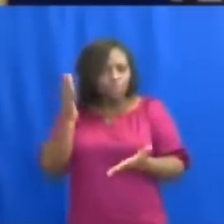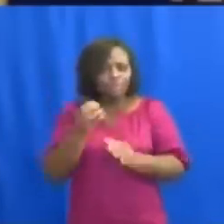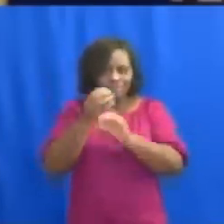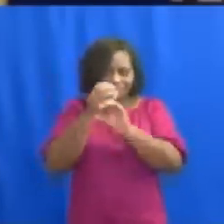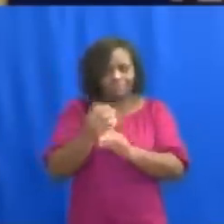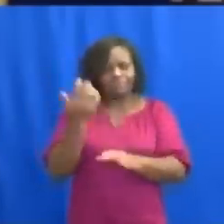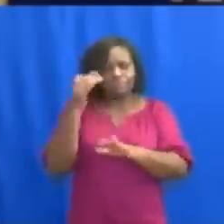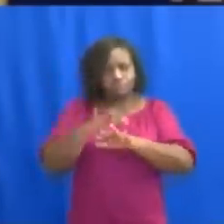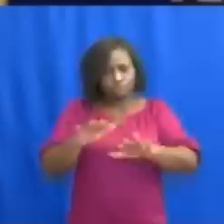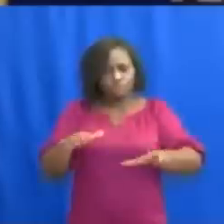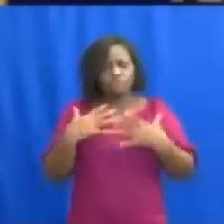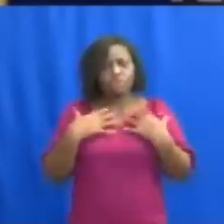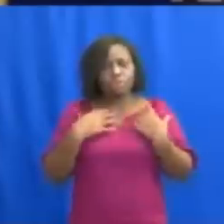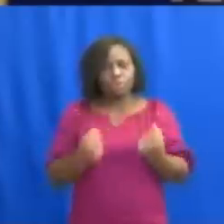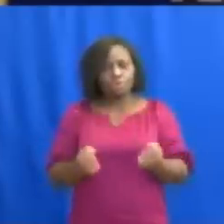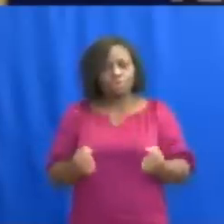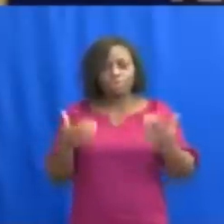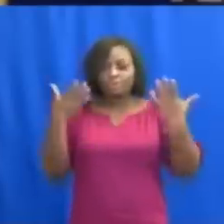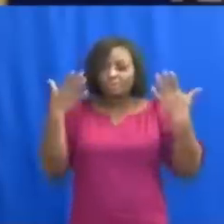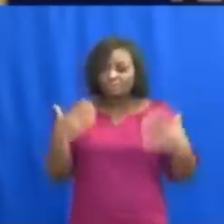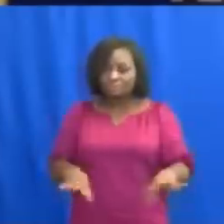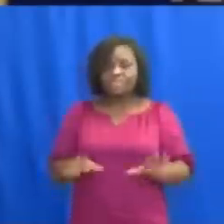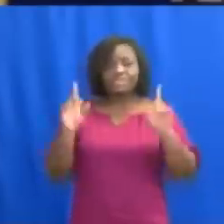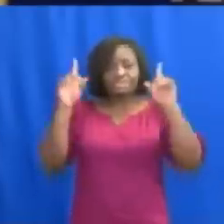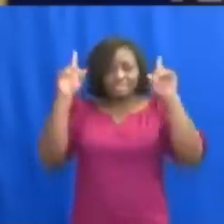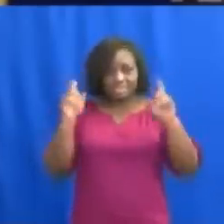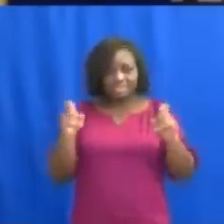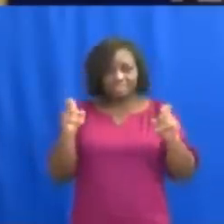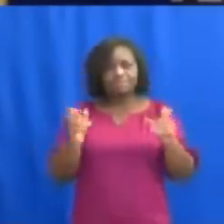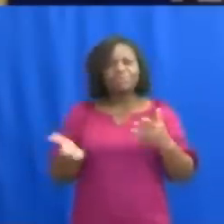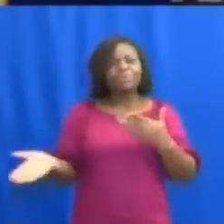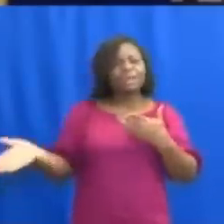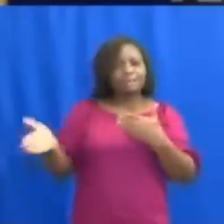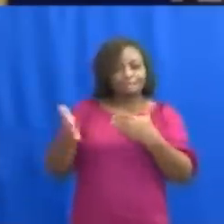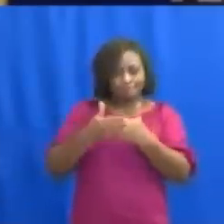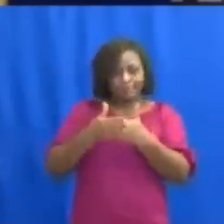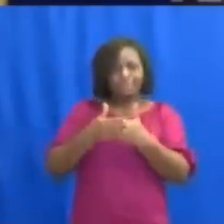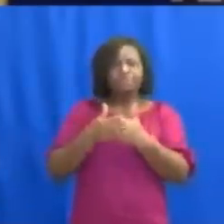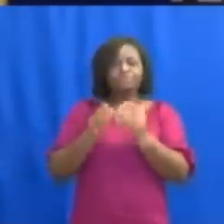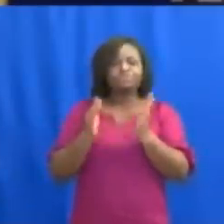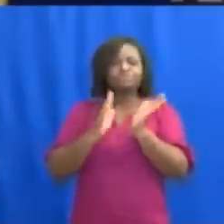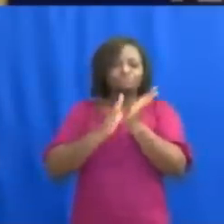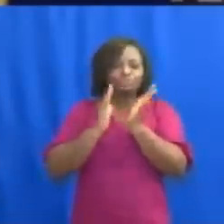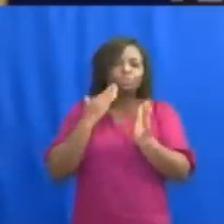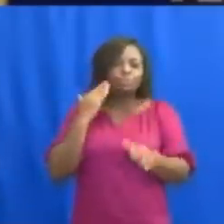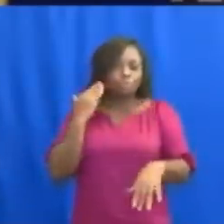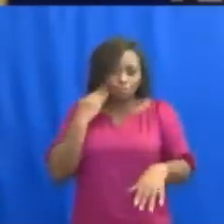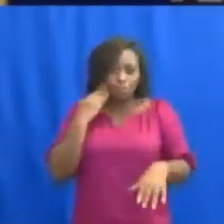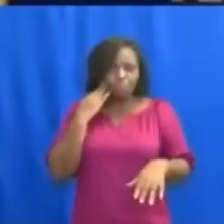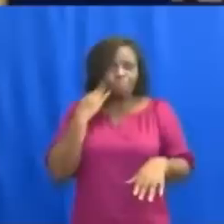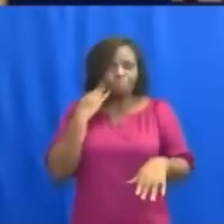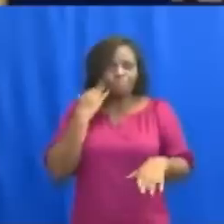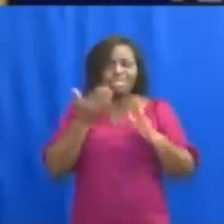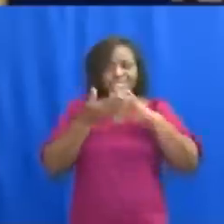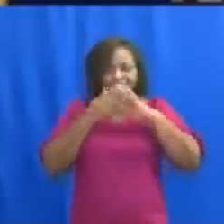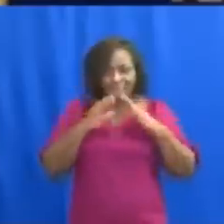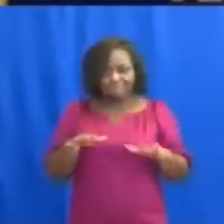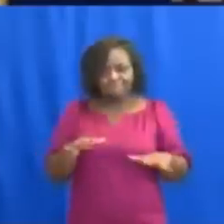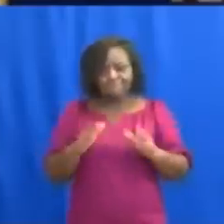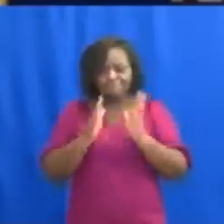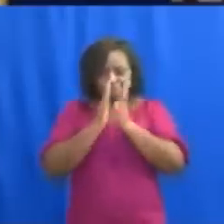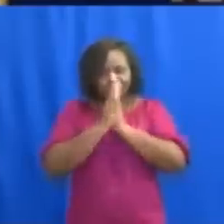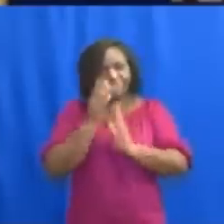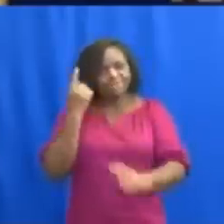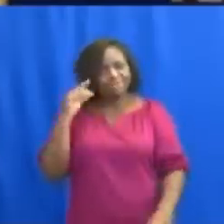ojogba koni ka me gba am exam na ma kusa me ke bashia ojogba mi sole ha